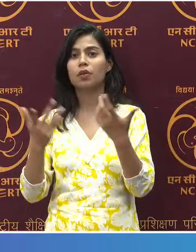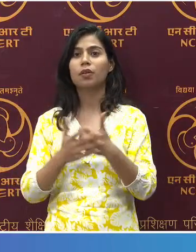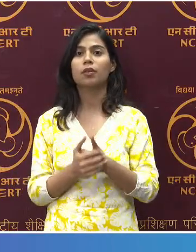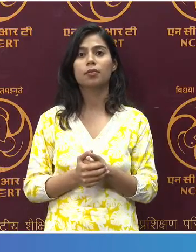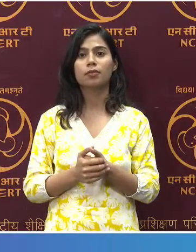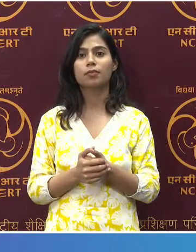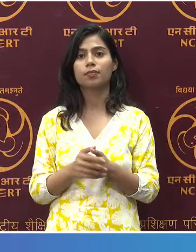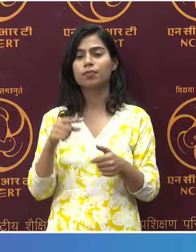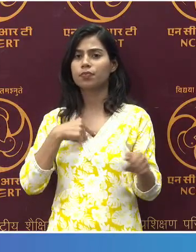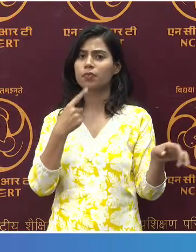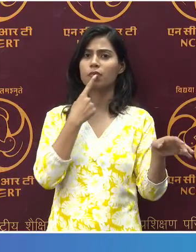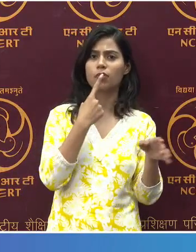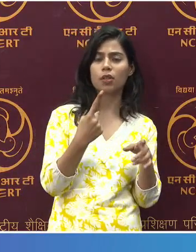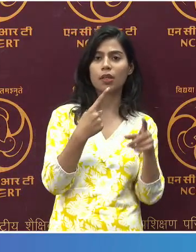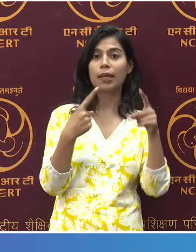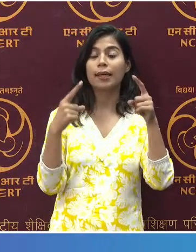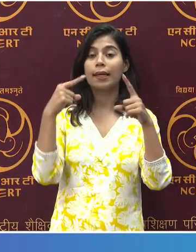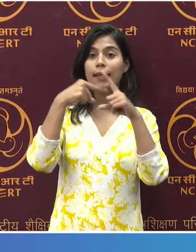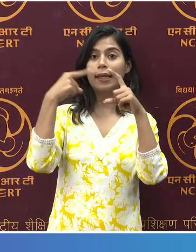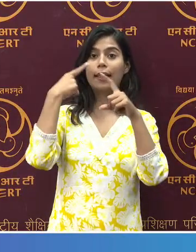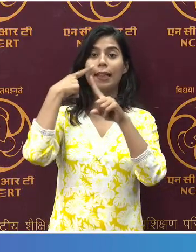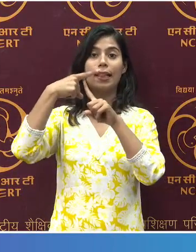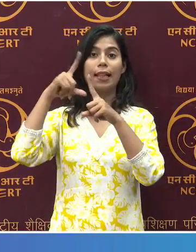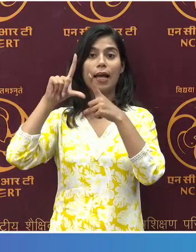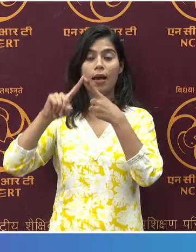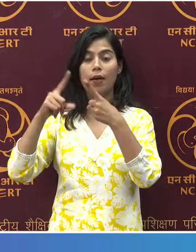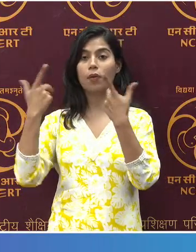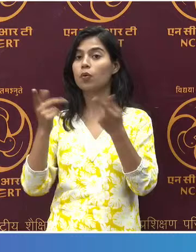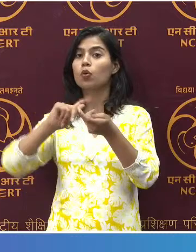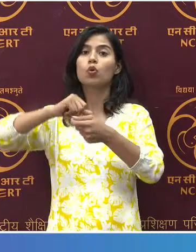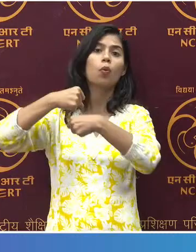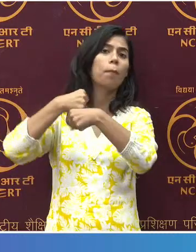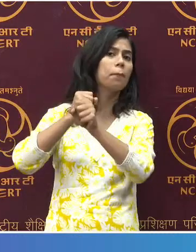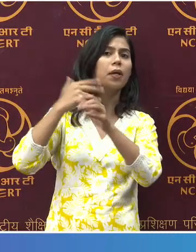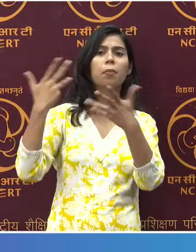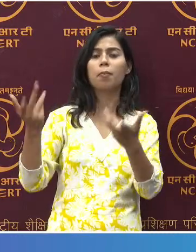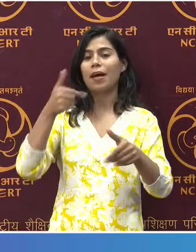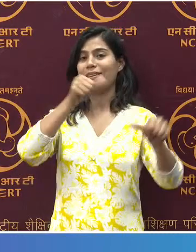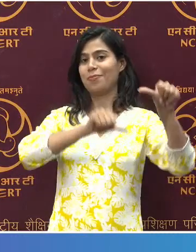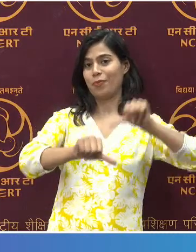or we can say that ethyl chloride molecule will be generated by this process. Okay.